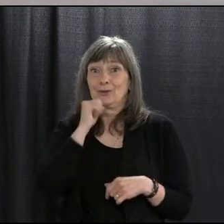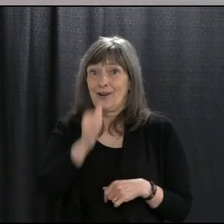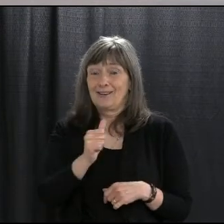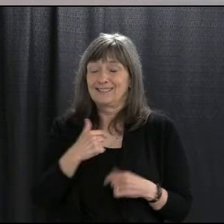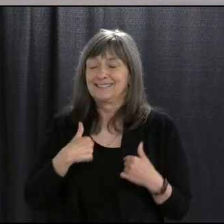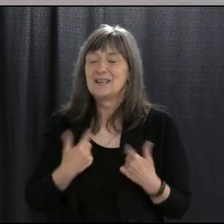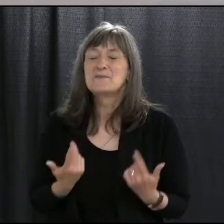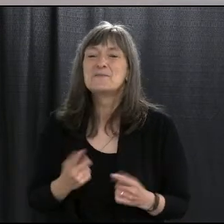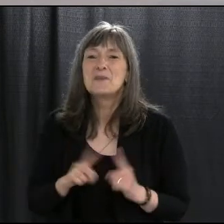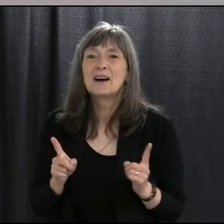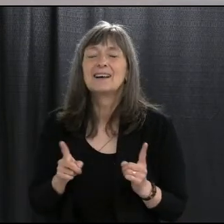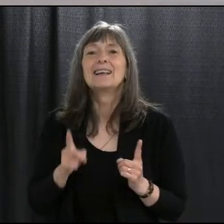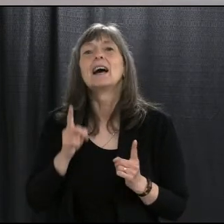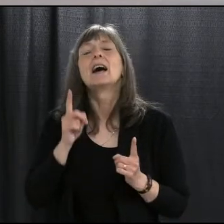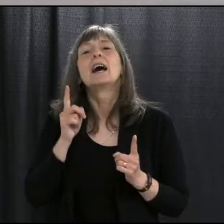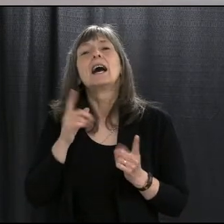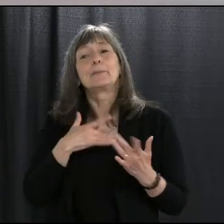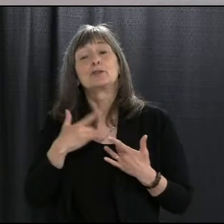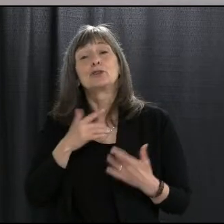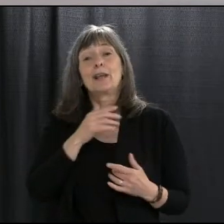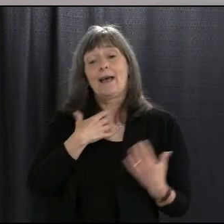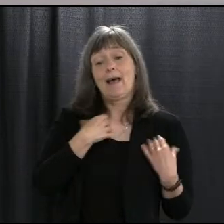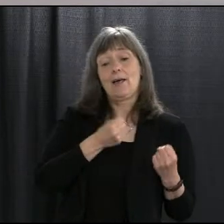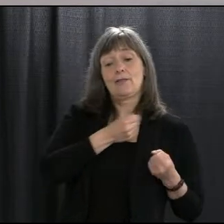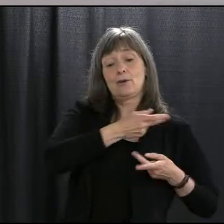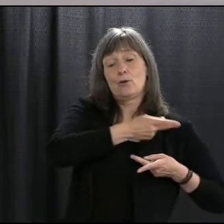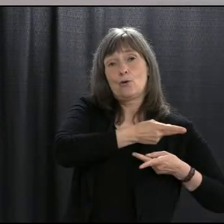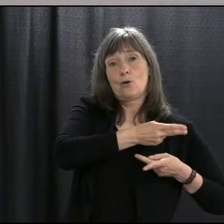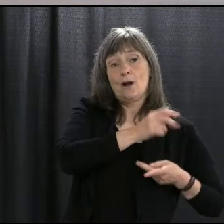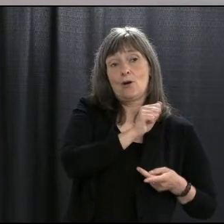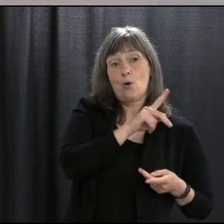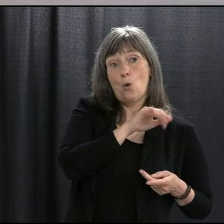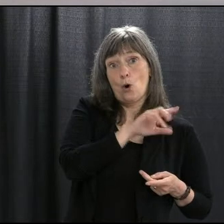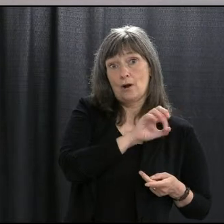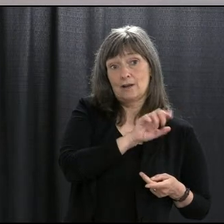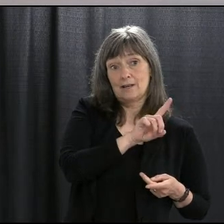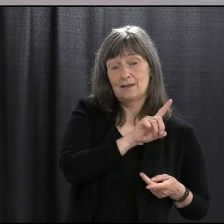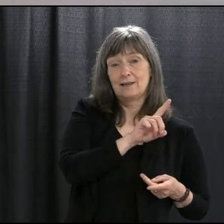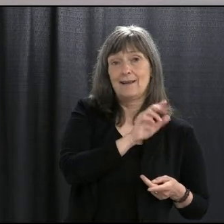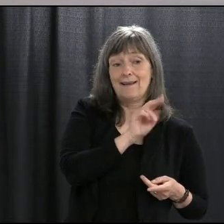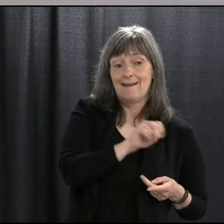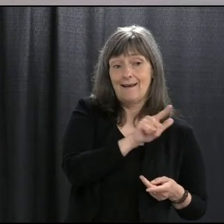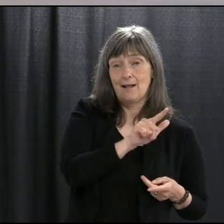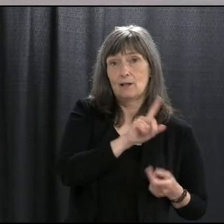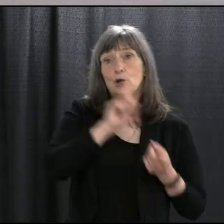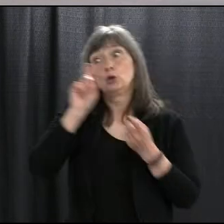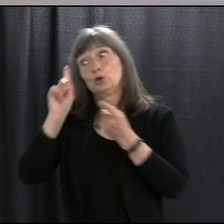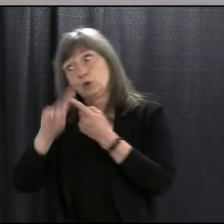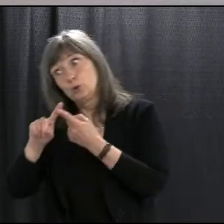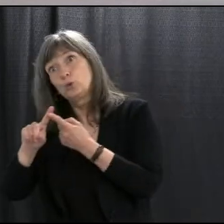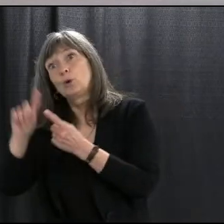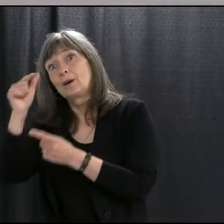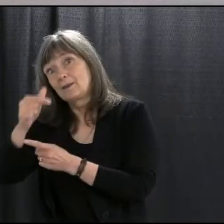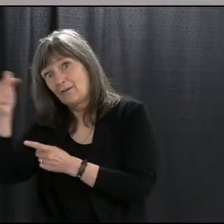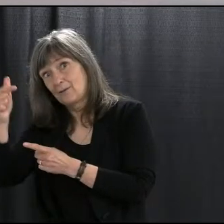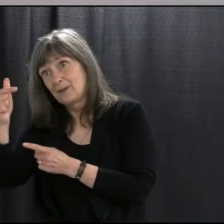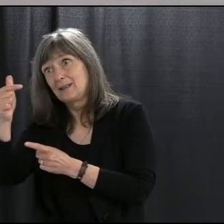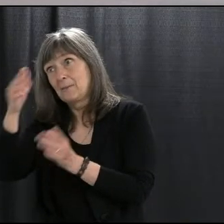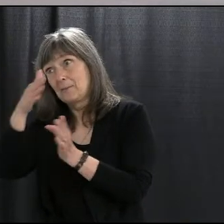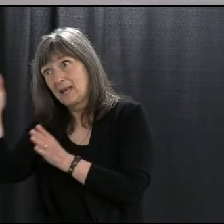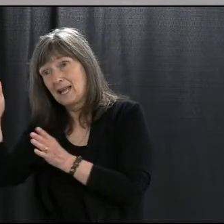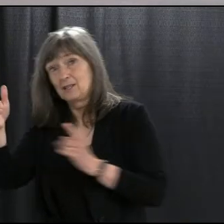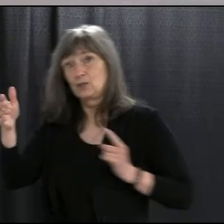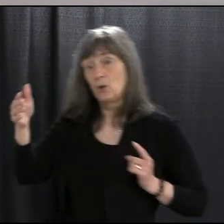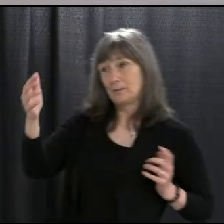the transition from health accord and L to the government's plans. So I think that's my kind of take on what the government's plans